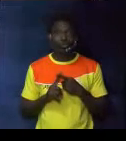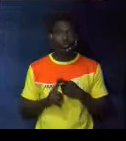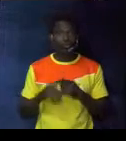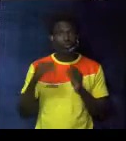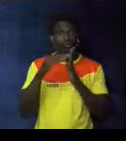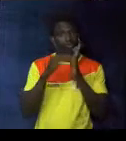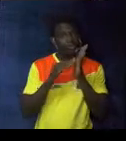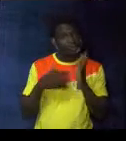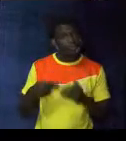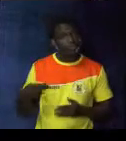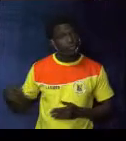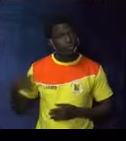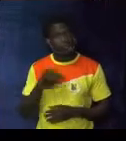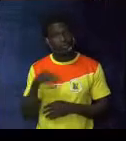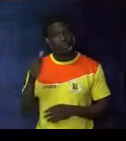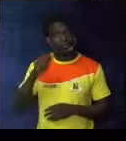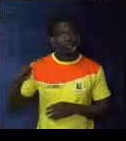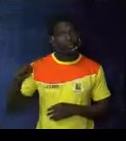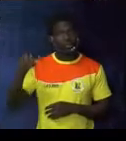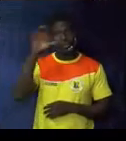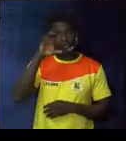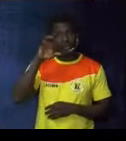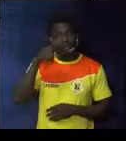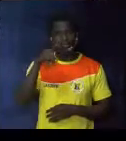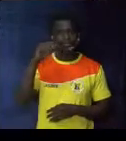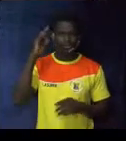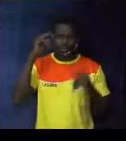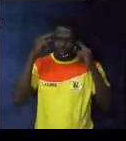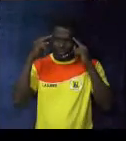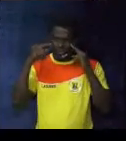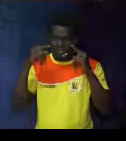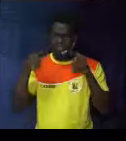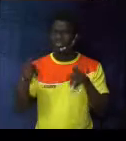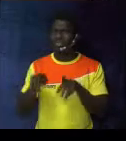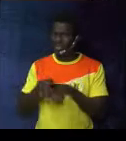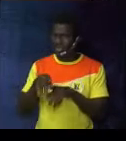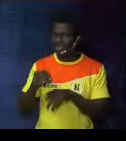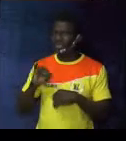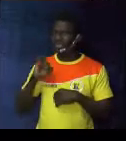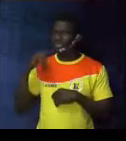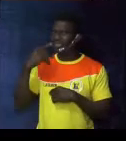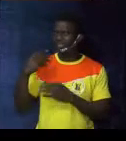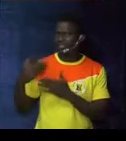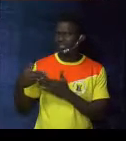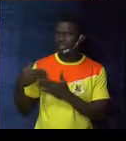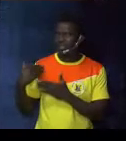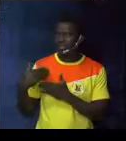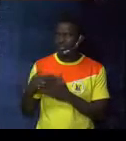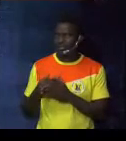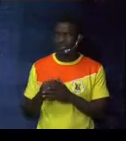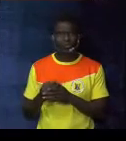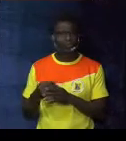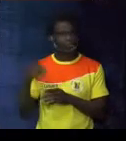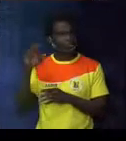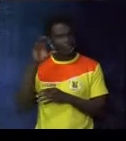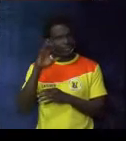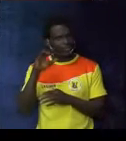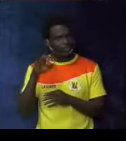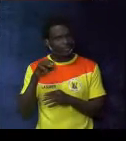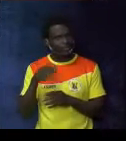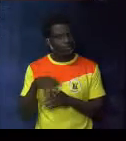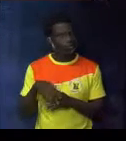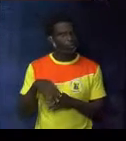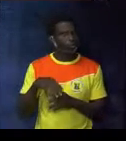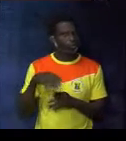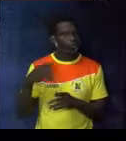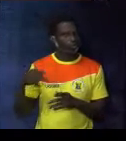to state the properties of a circle, and you must wonder, like I've said earlier, does a circle have any properties?